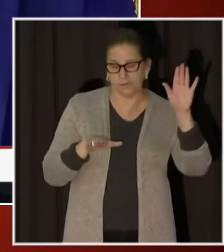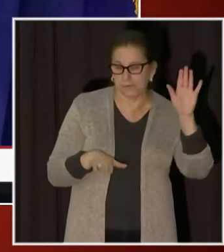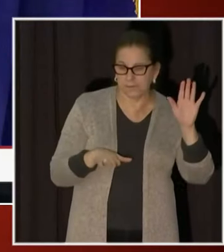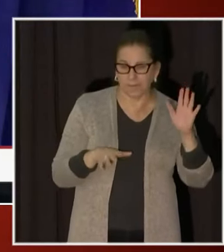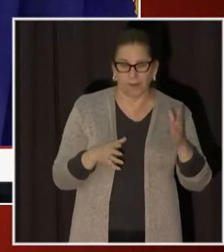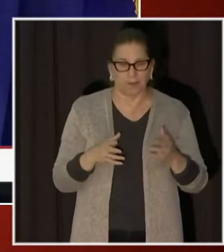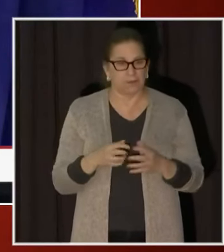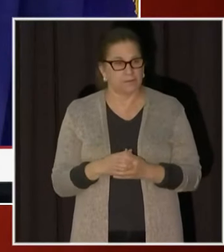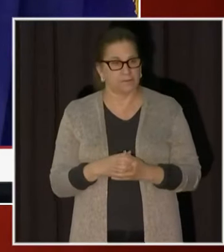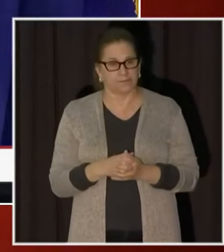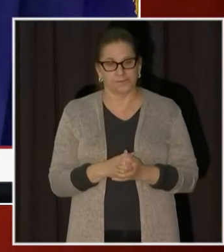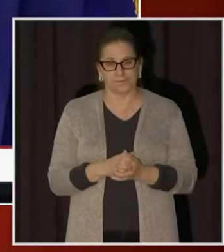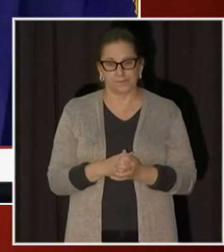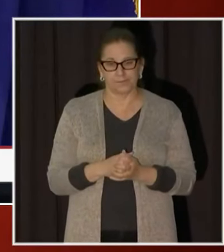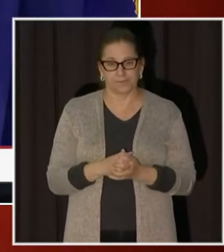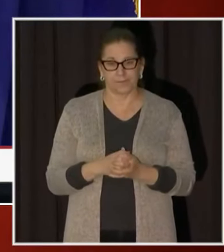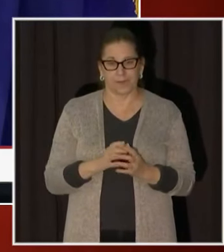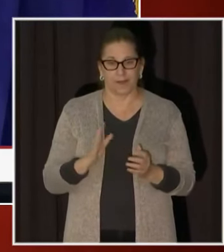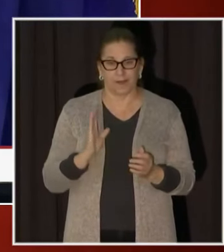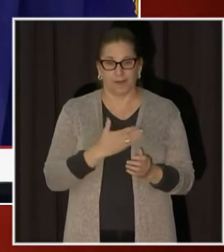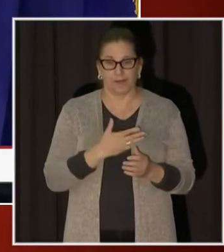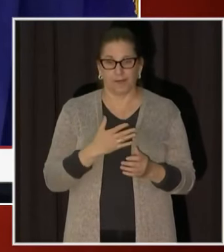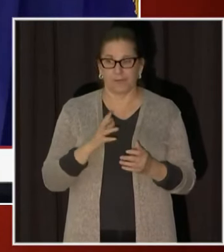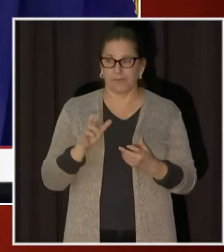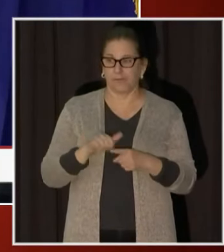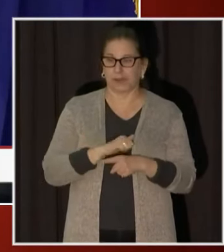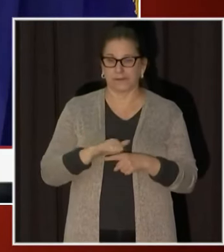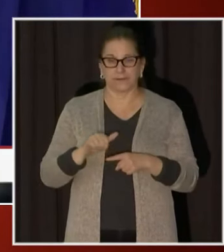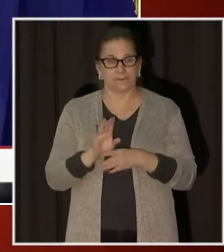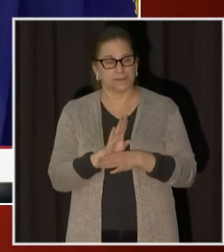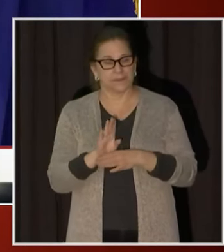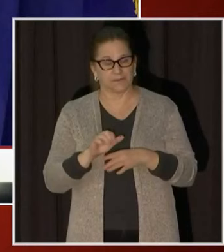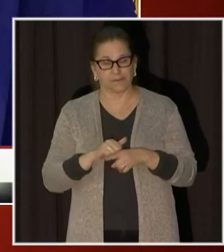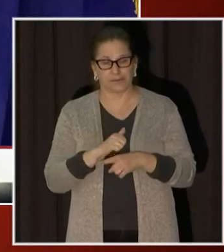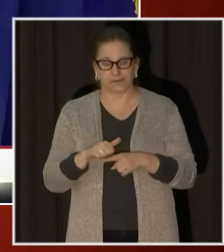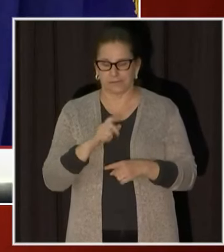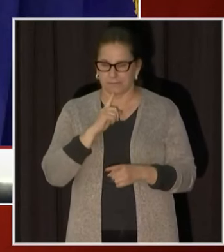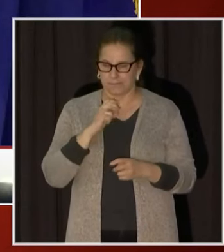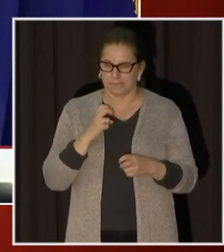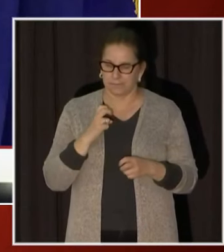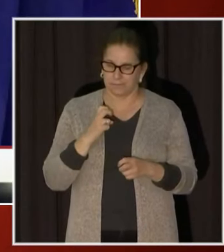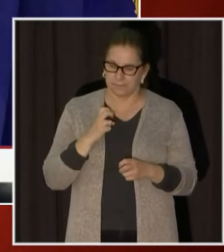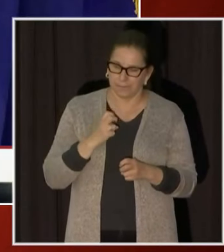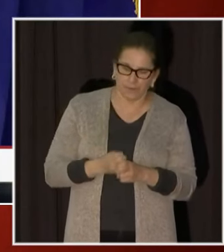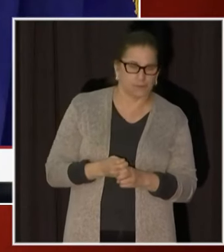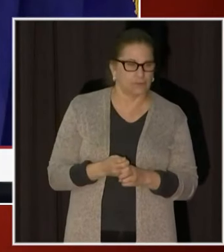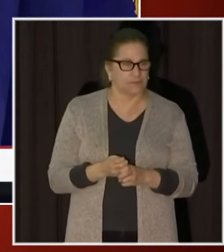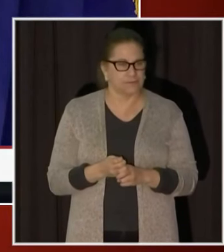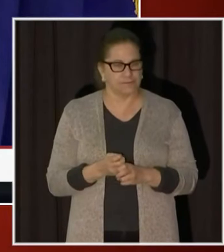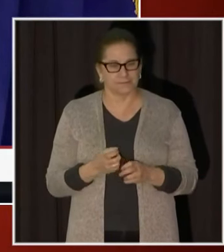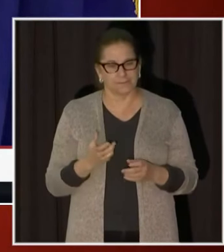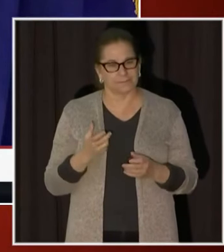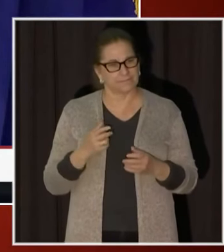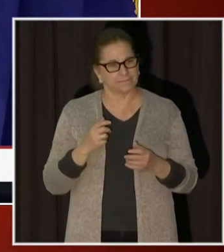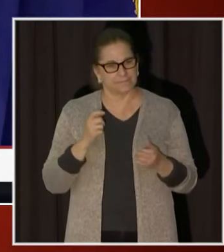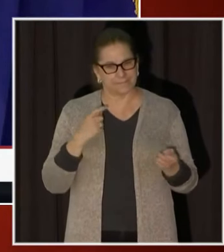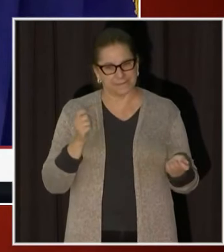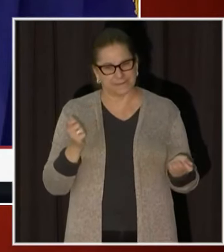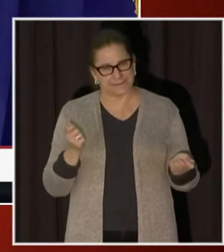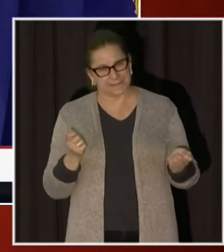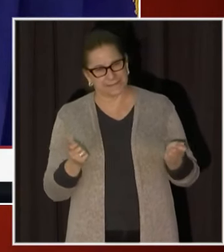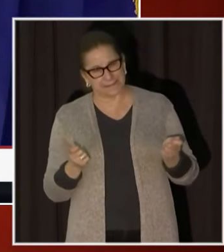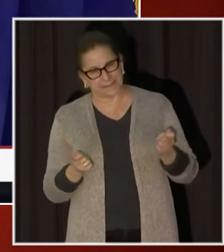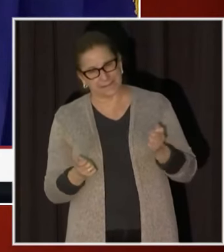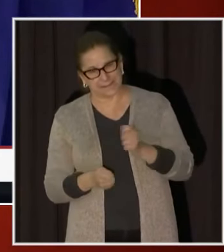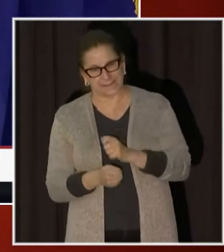why our business is still limited, but I do expect that over the next month